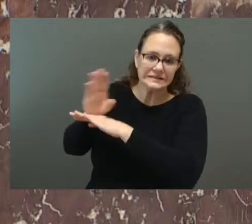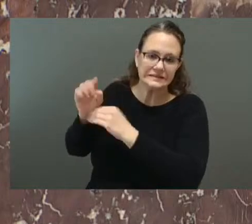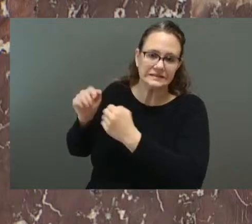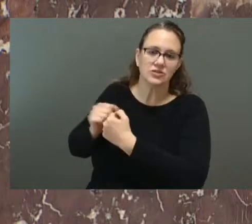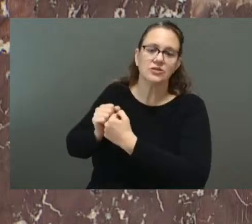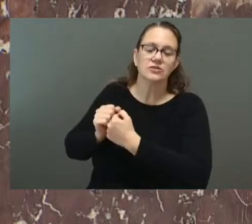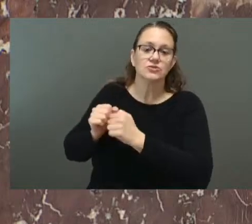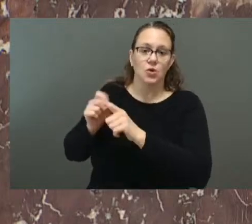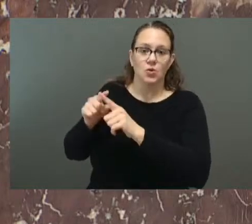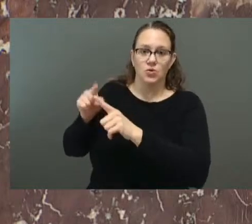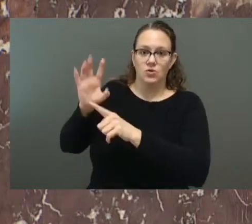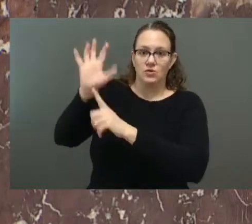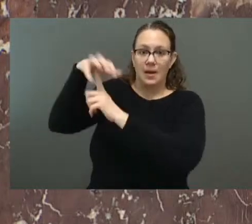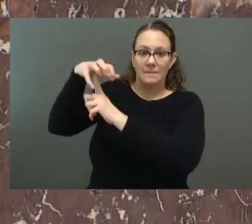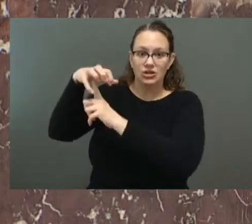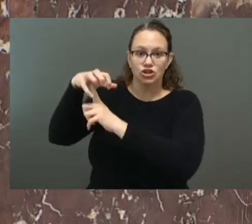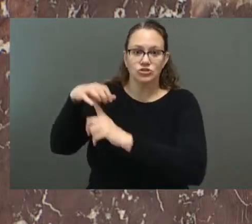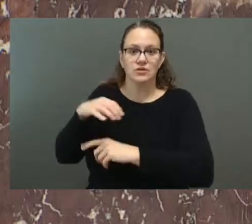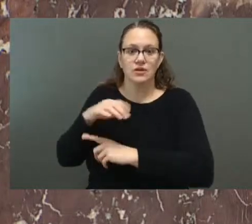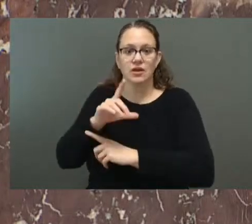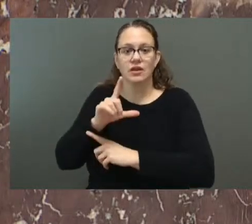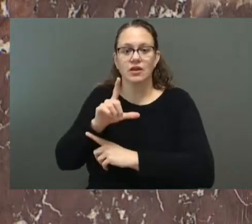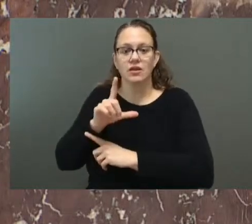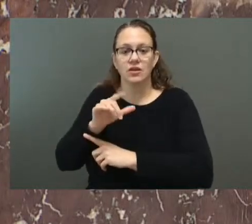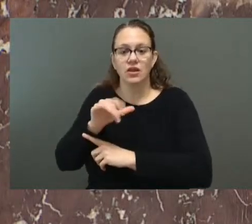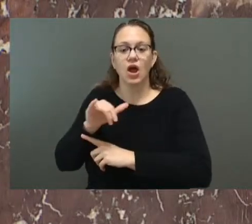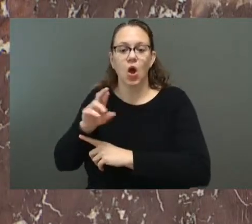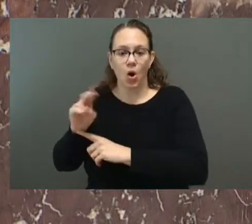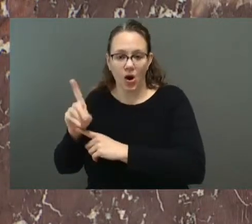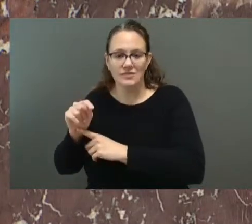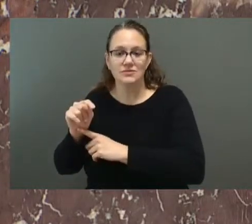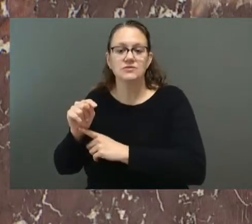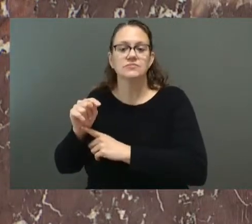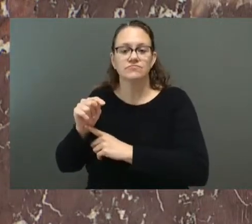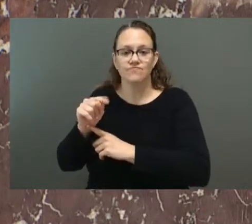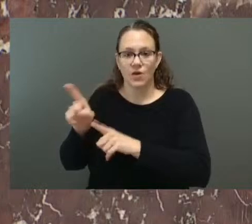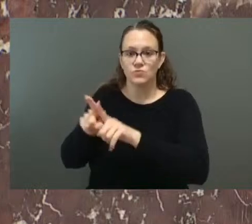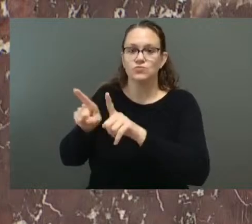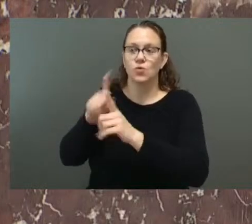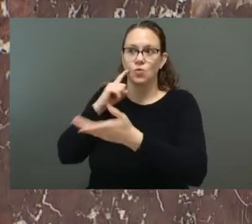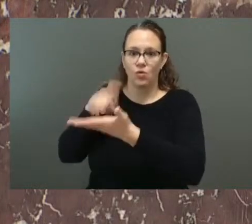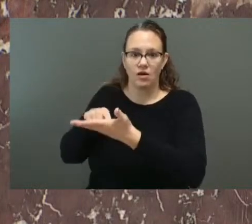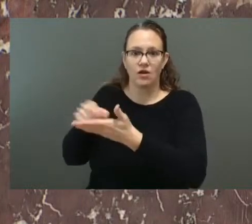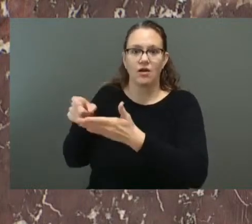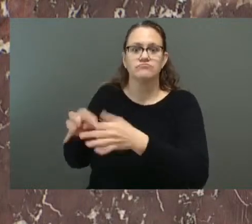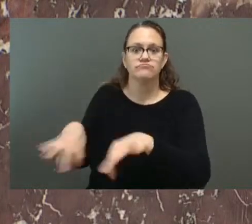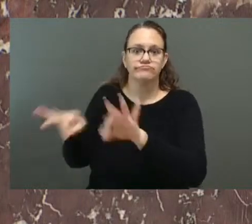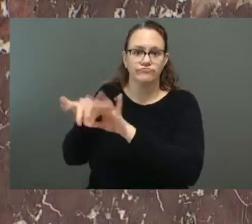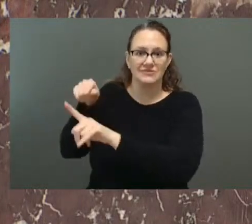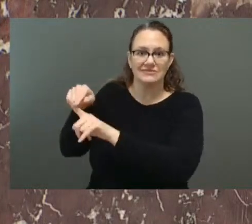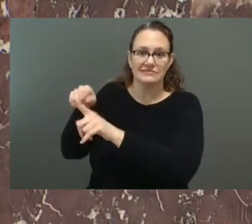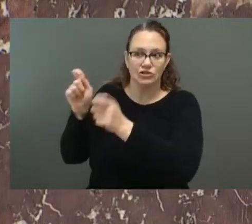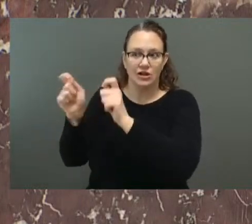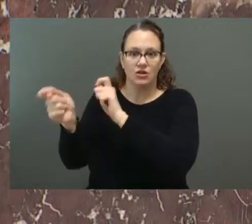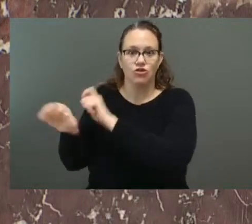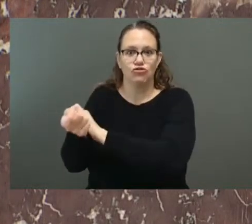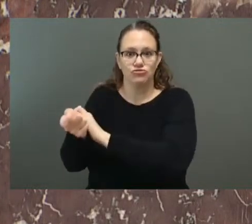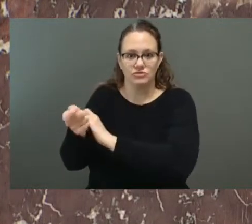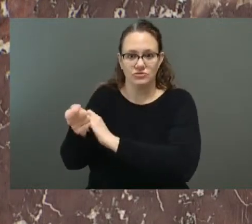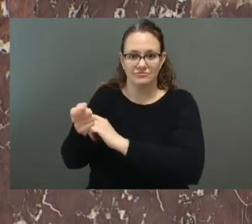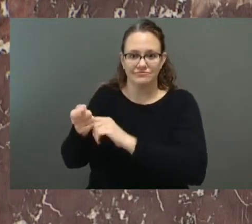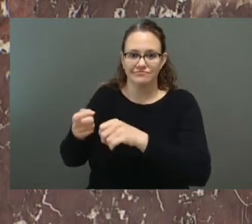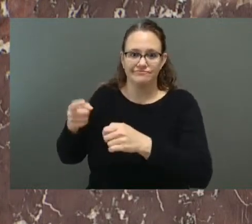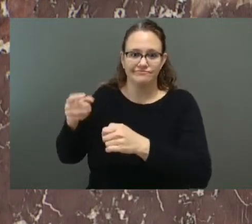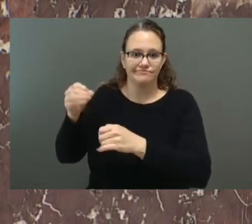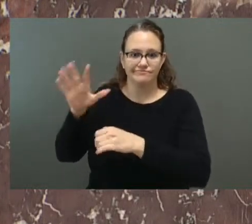this government to recognize it as well. Through the 25-year Sea to Sky Transit Future Plan, the region has been with one voice advocating